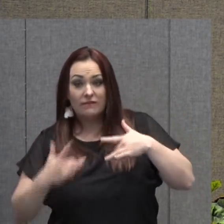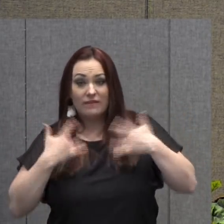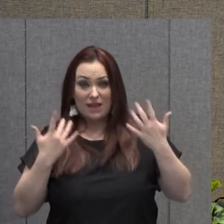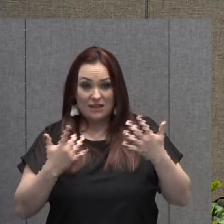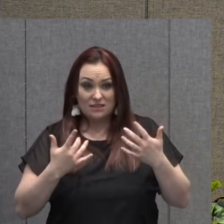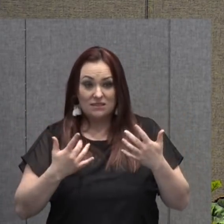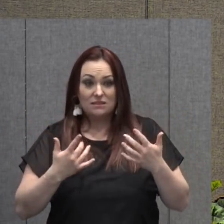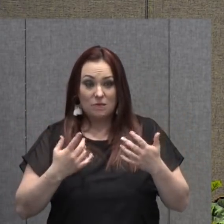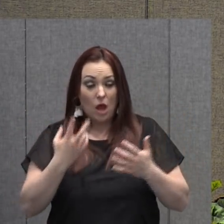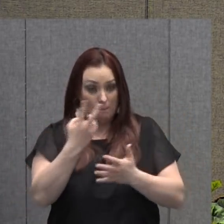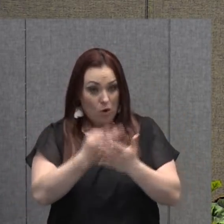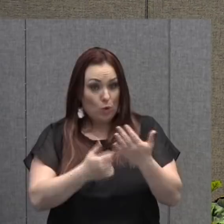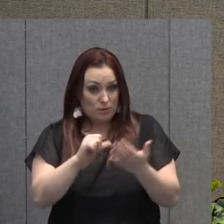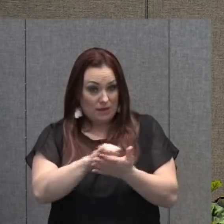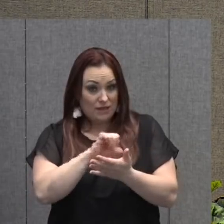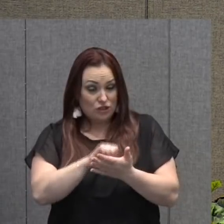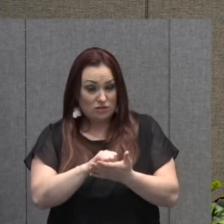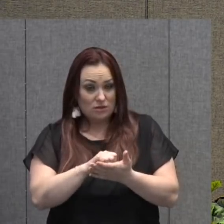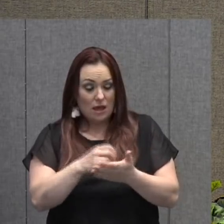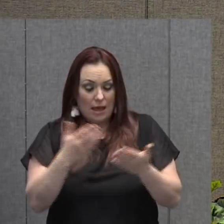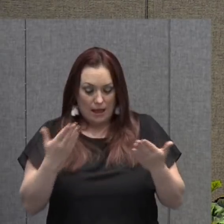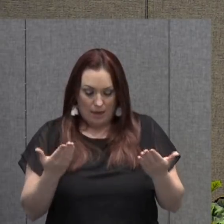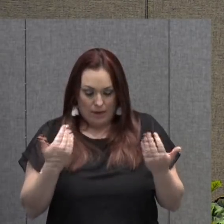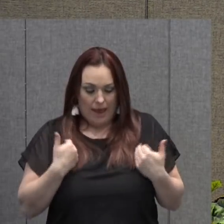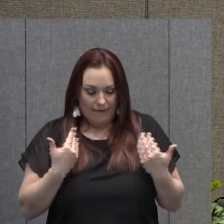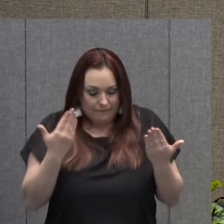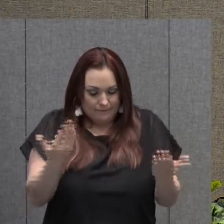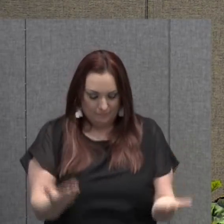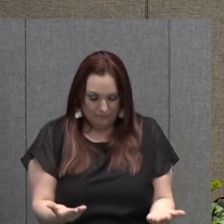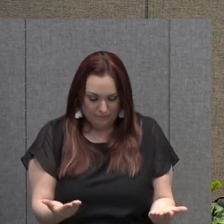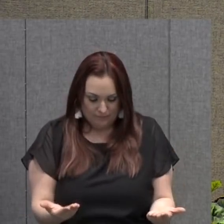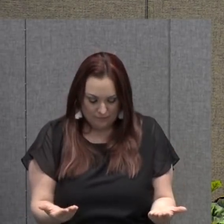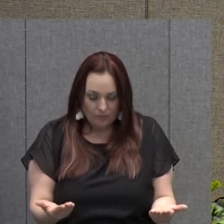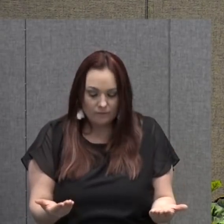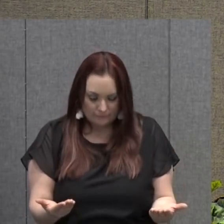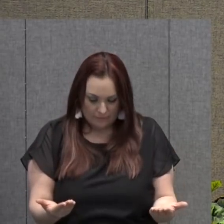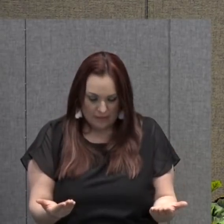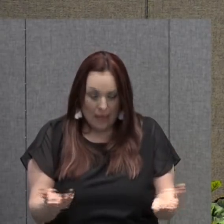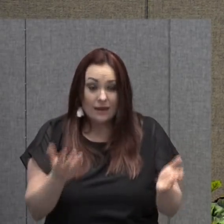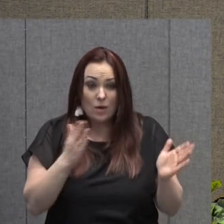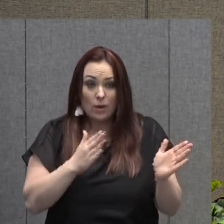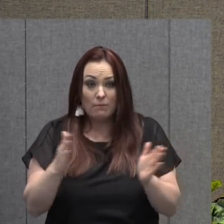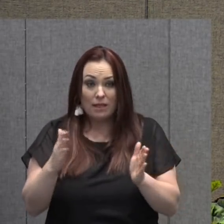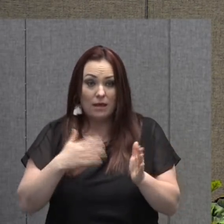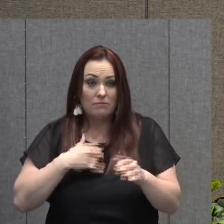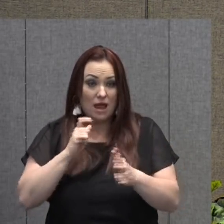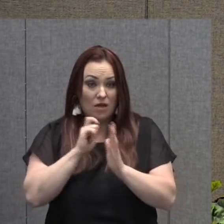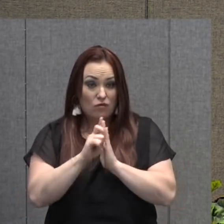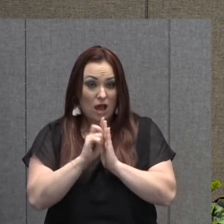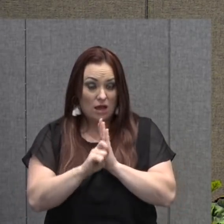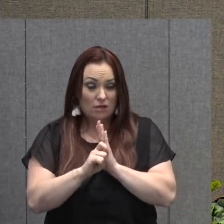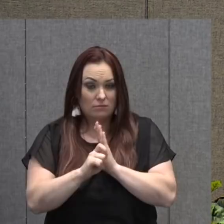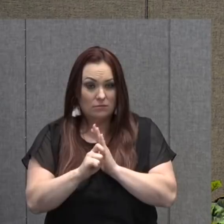this, and then I could go sit down and start planning out now my writing. That doesn't mean you have to do it